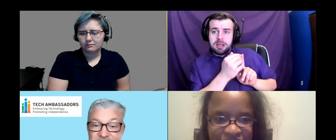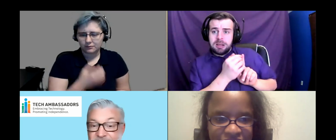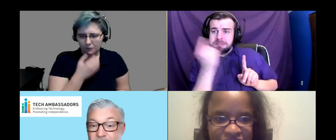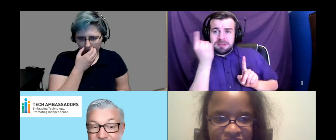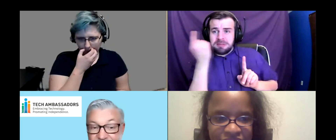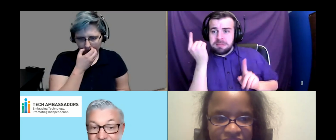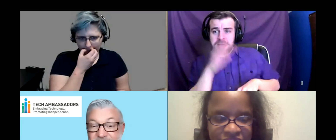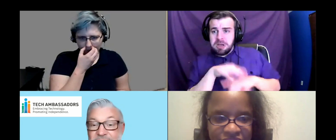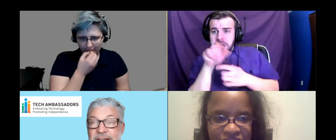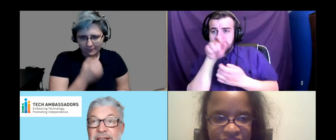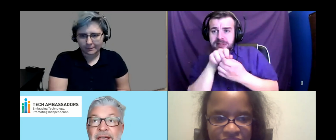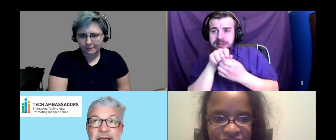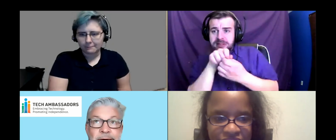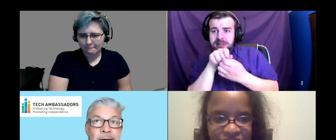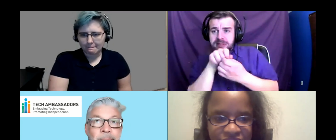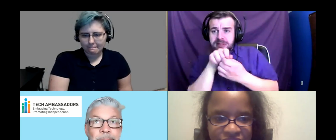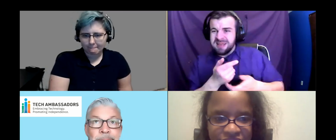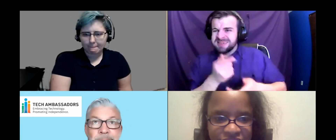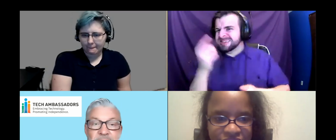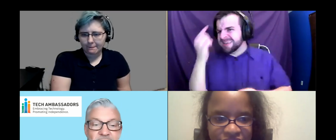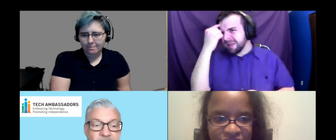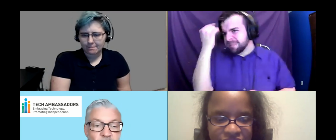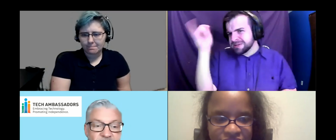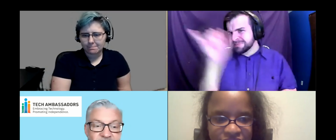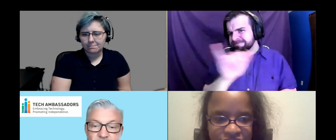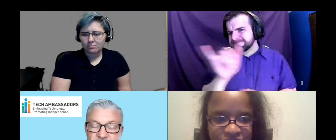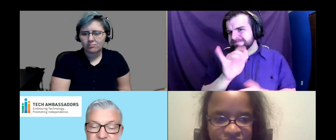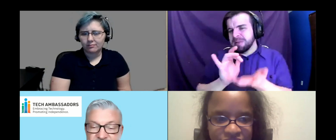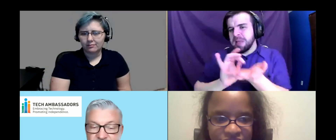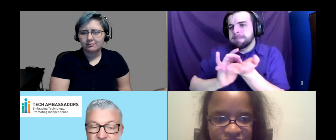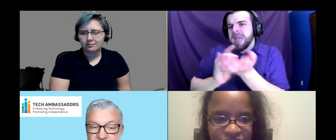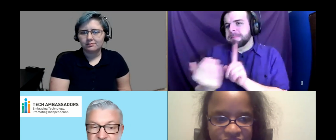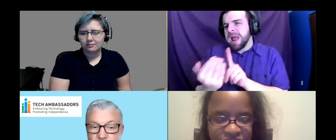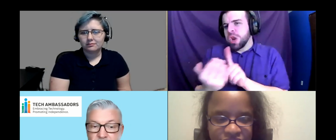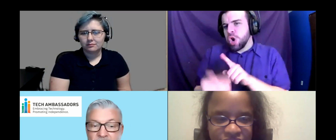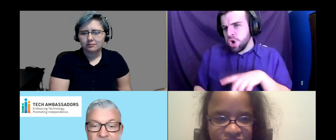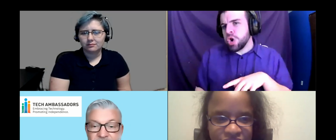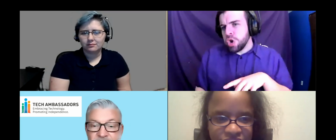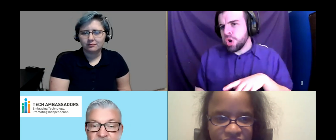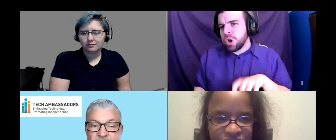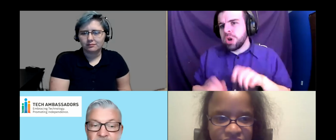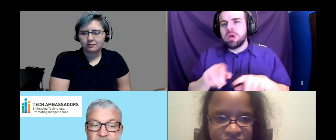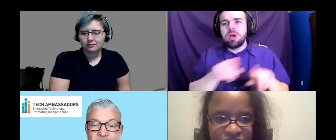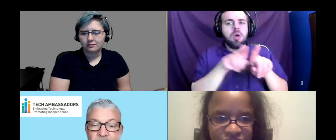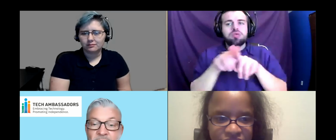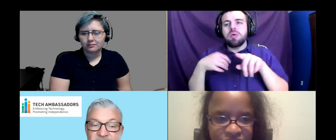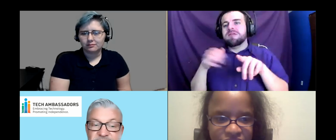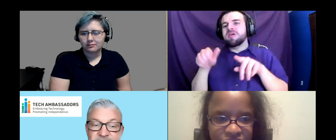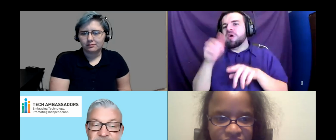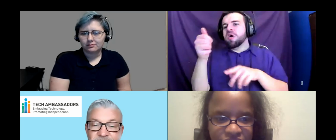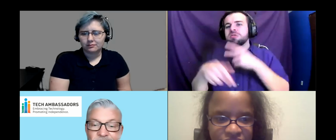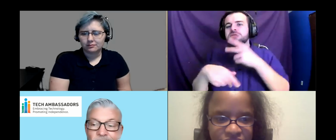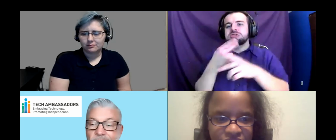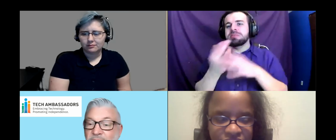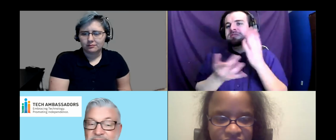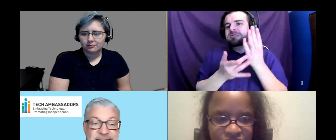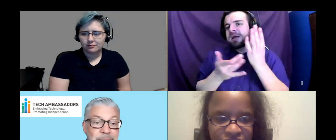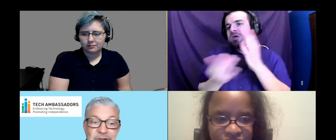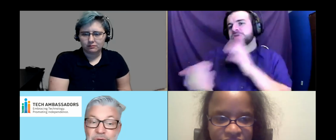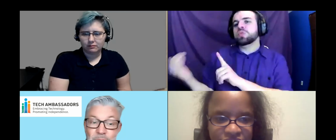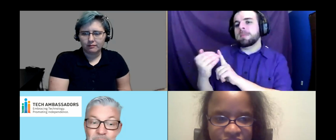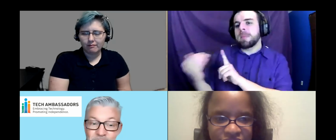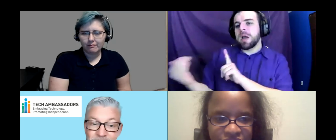reminder to take your medication. And we can have other types of technology remind us of